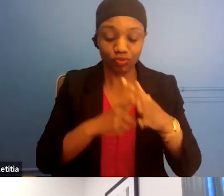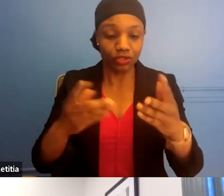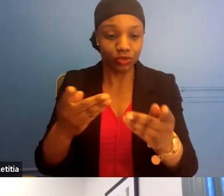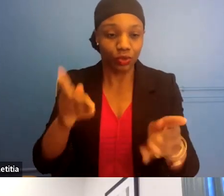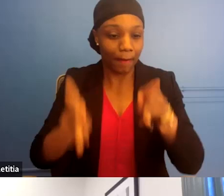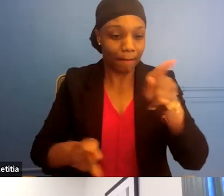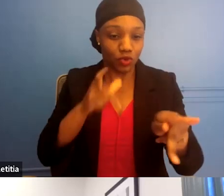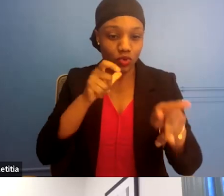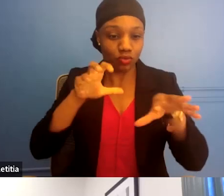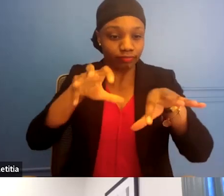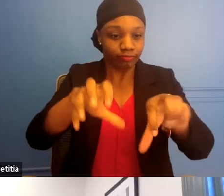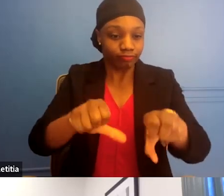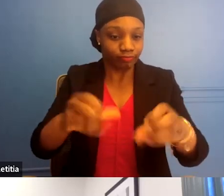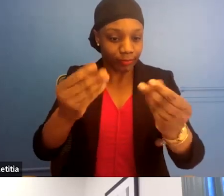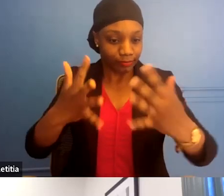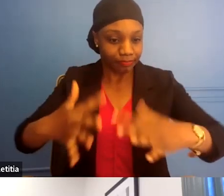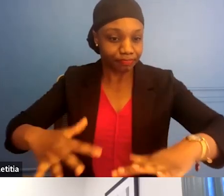reside.